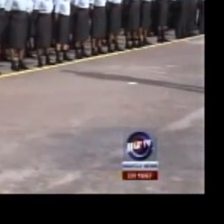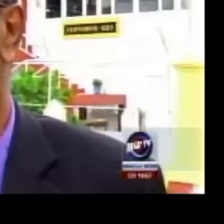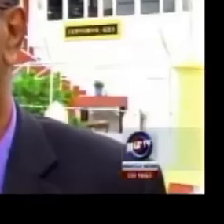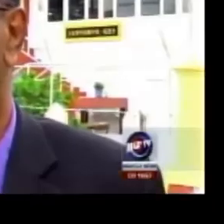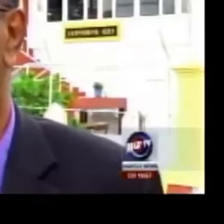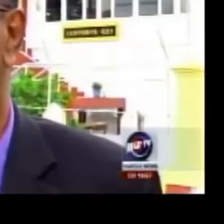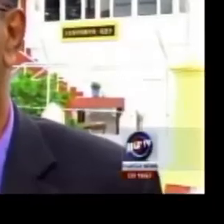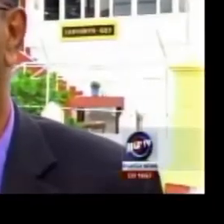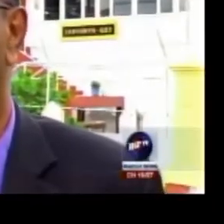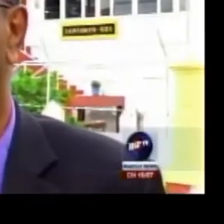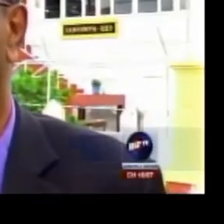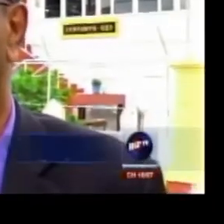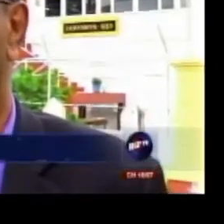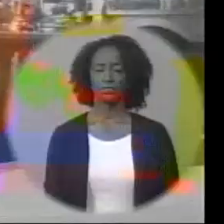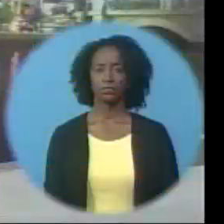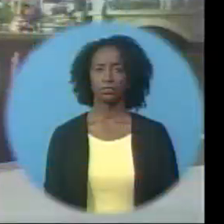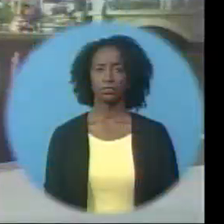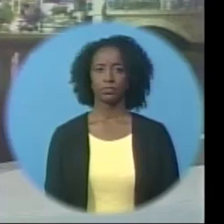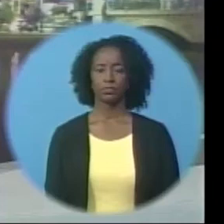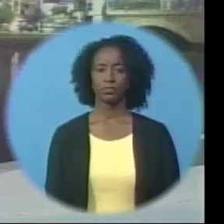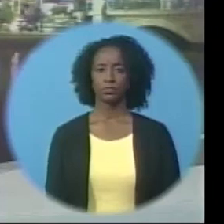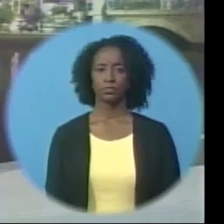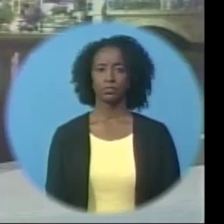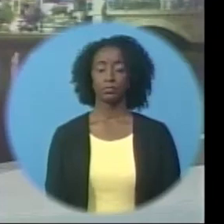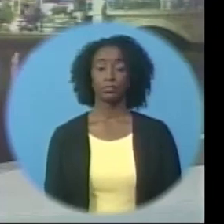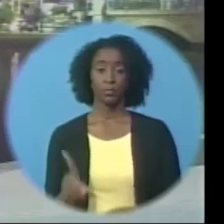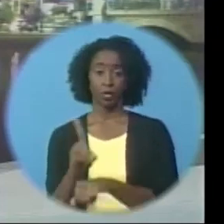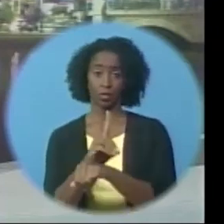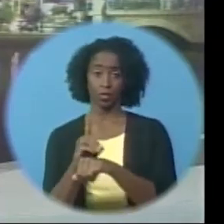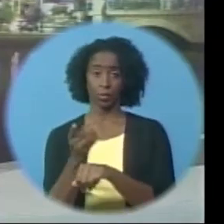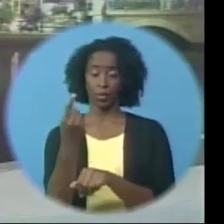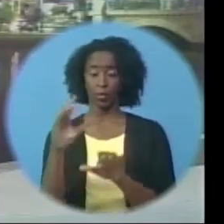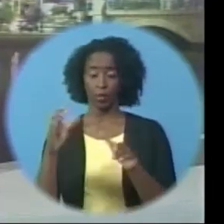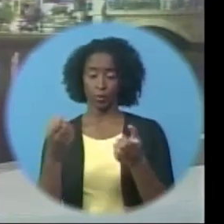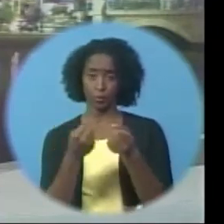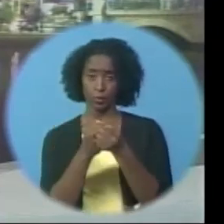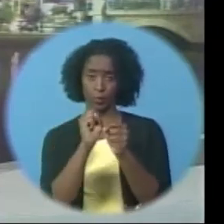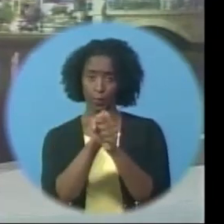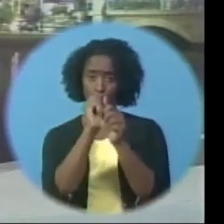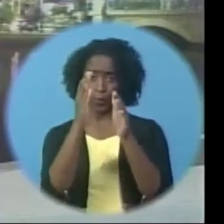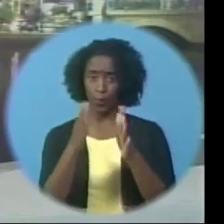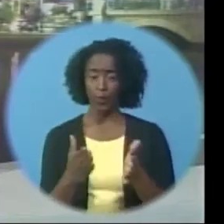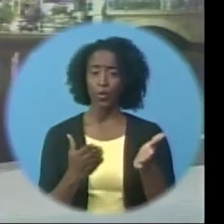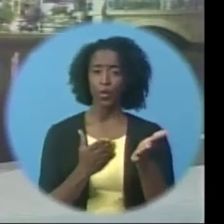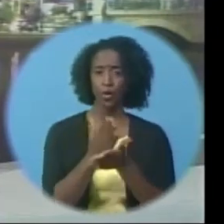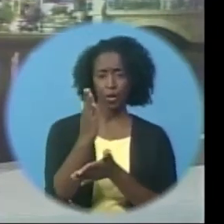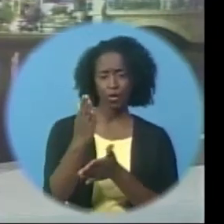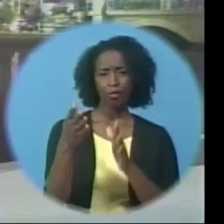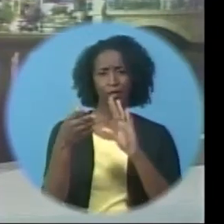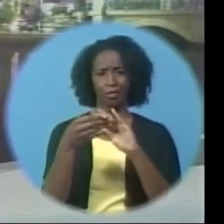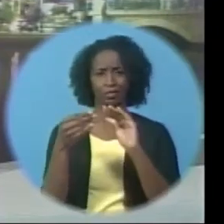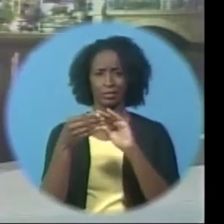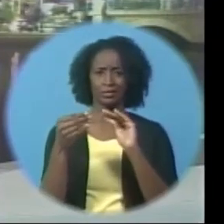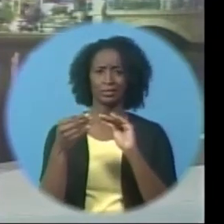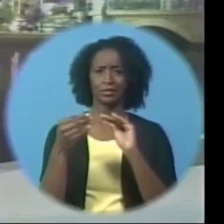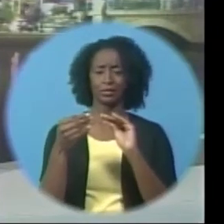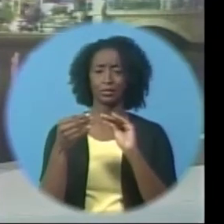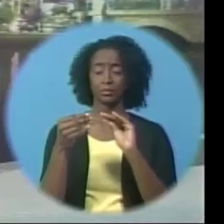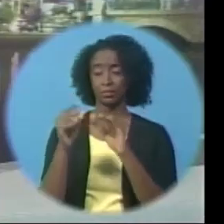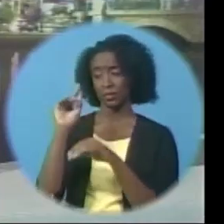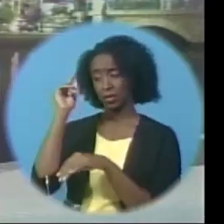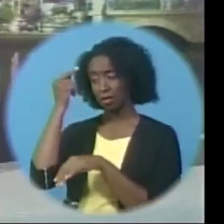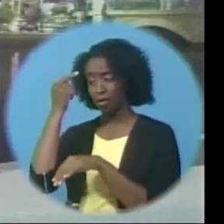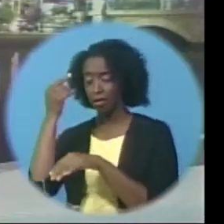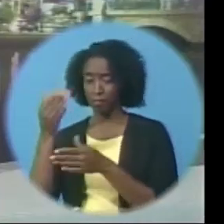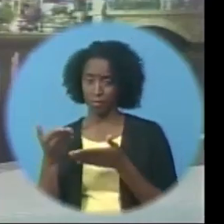a police officer. And over in Dominica, the president of one of the unions negotiating for salary and